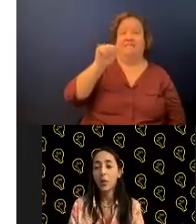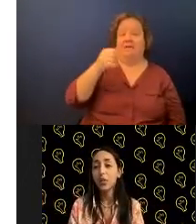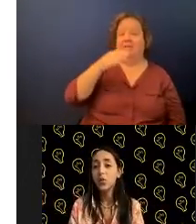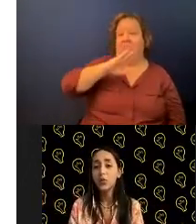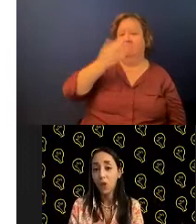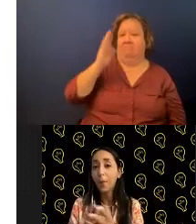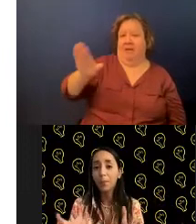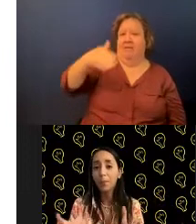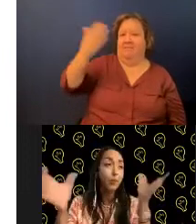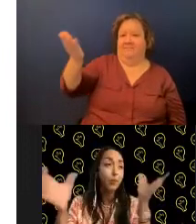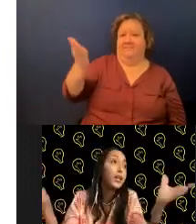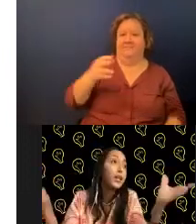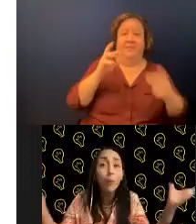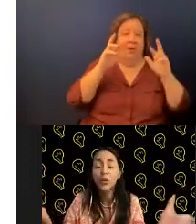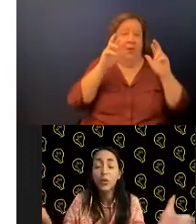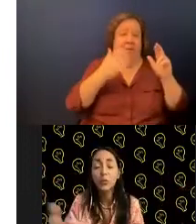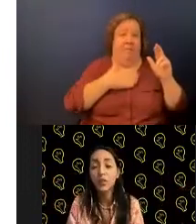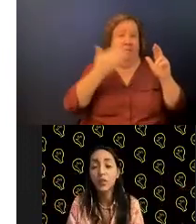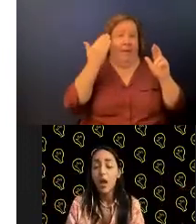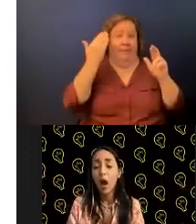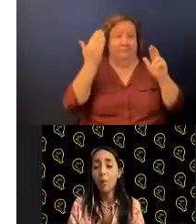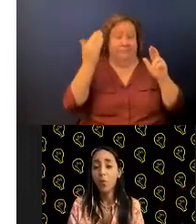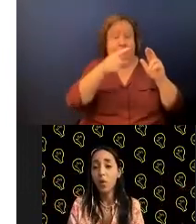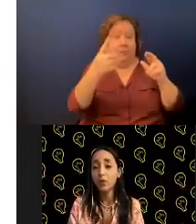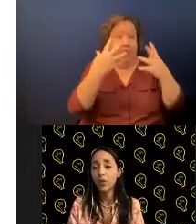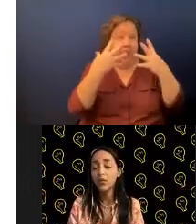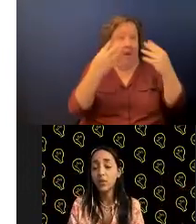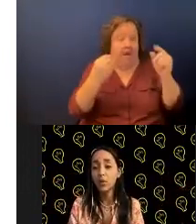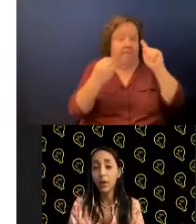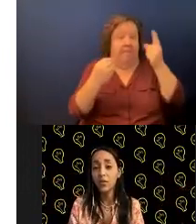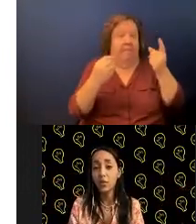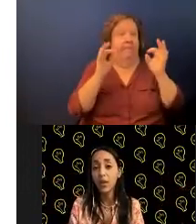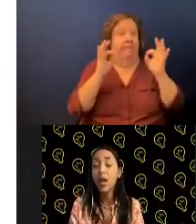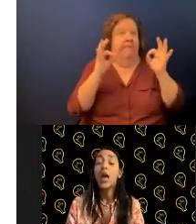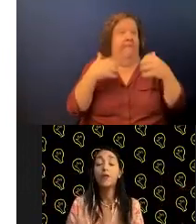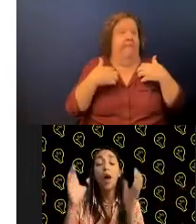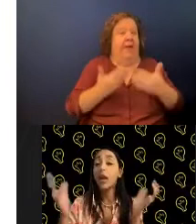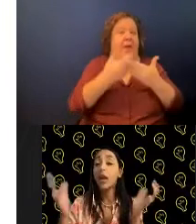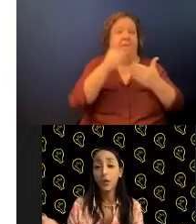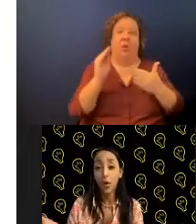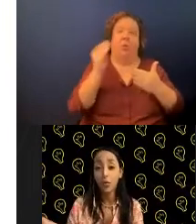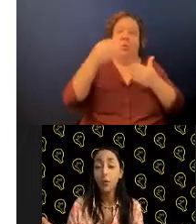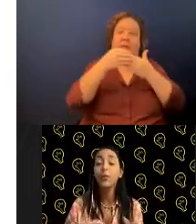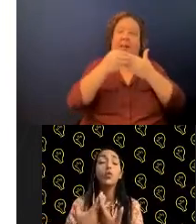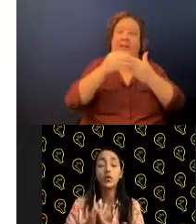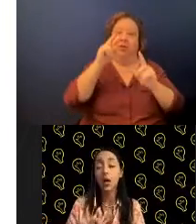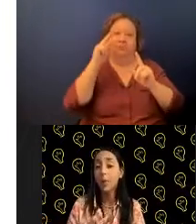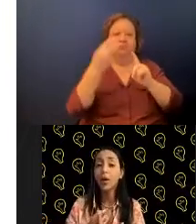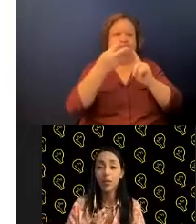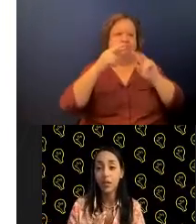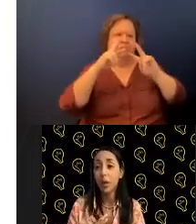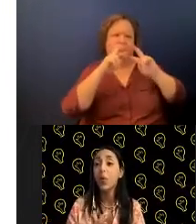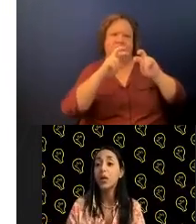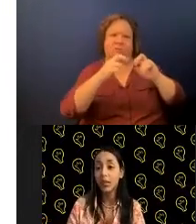a young leader perspective what this research process has been. If you have any further question, please look us up